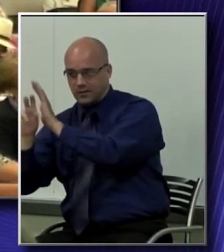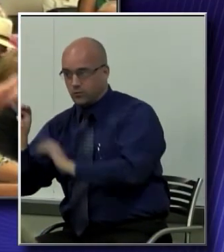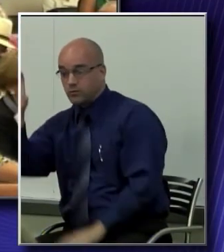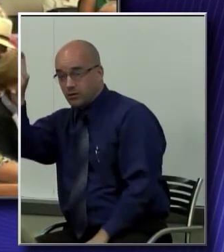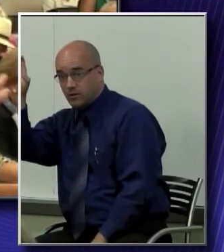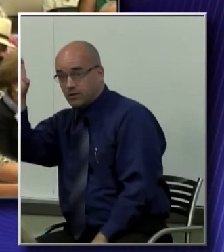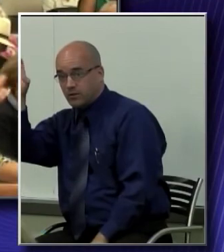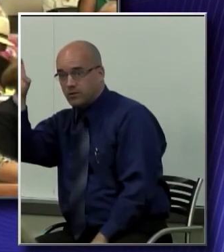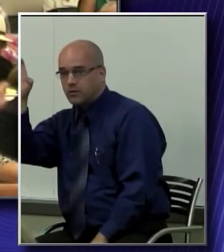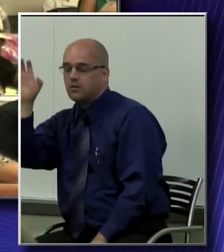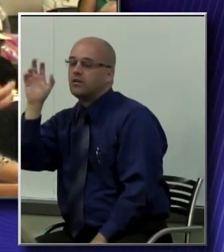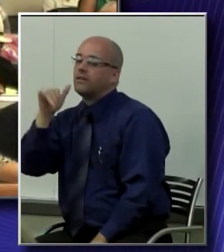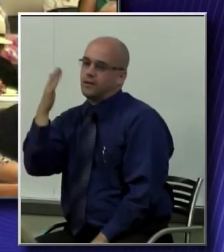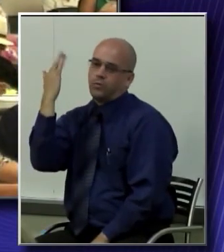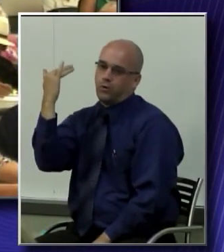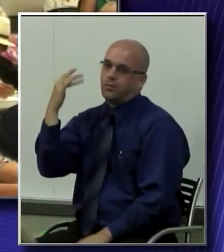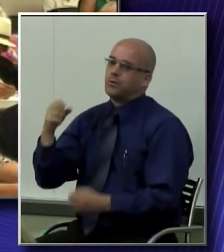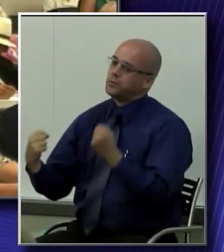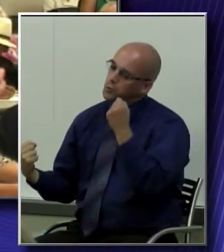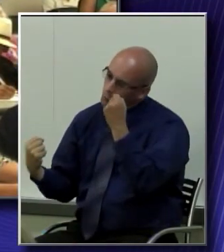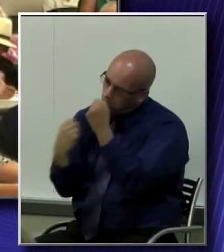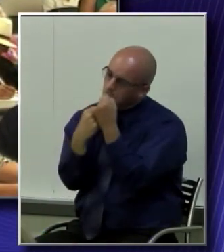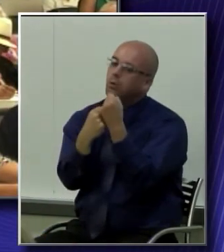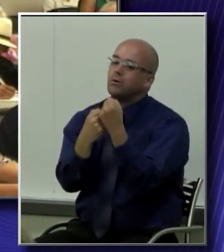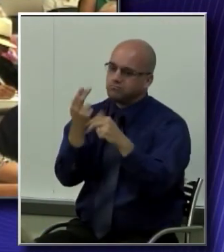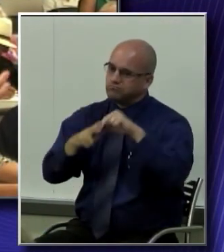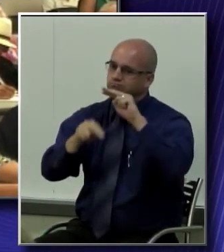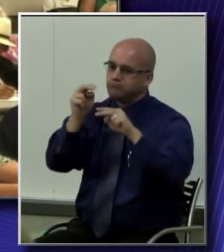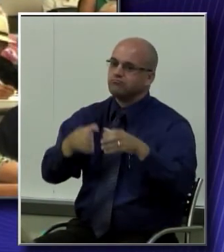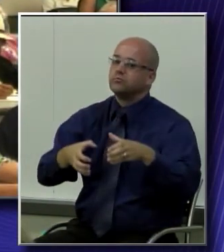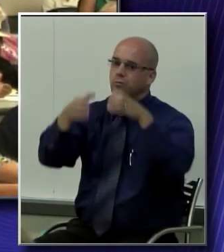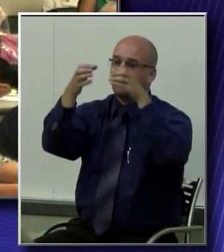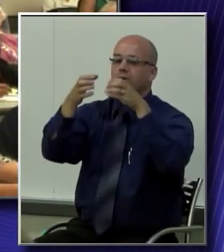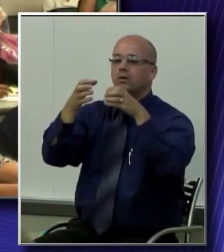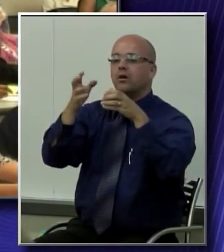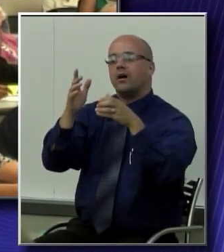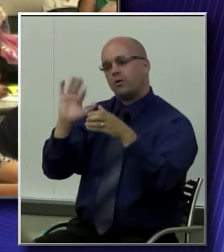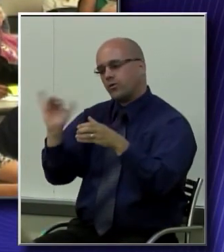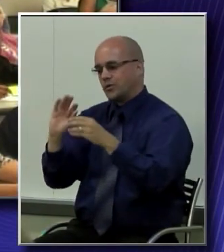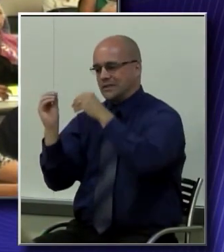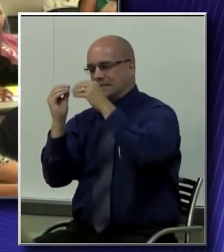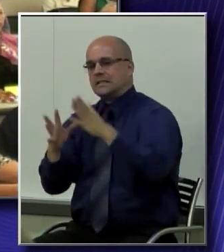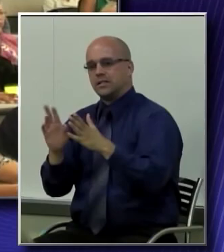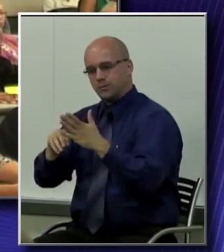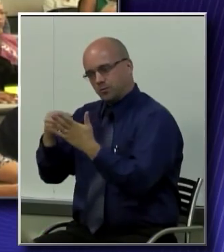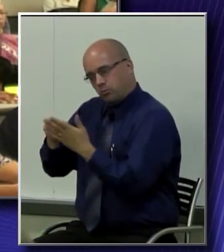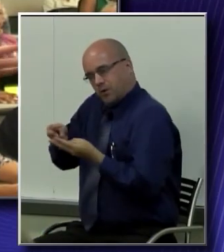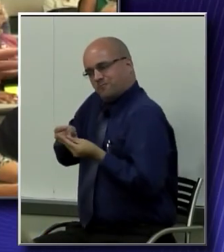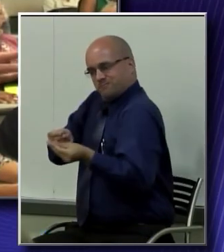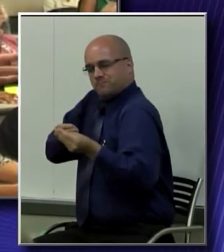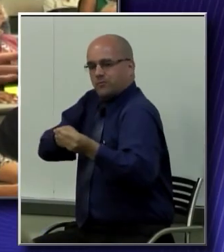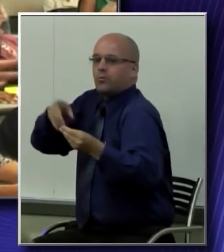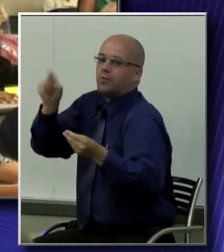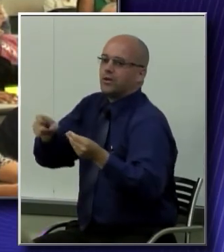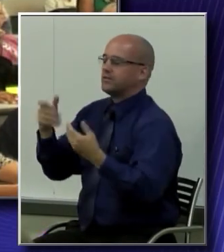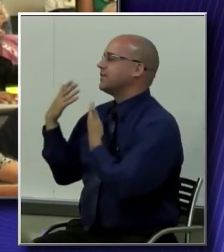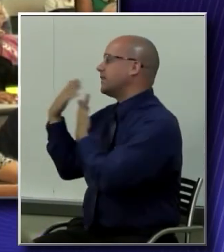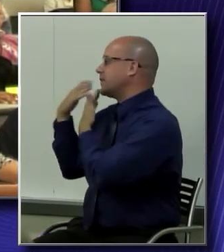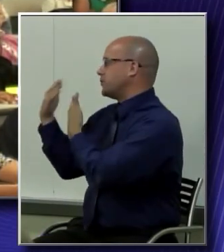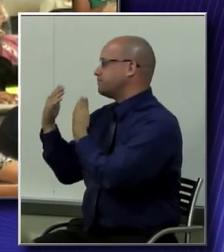And so that's why we need to support instruction. That's why we need to fund teaching in the UNC system. And thank you so